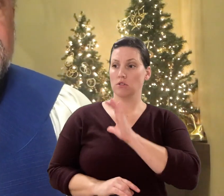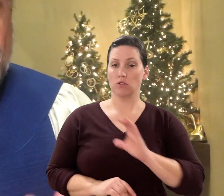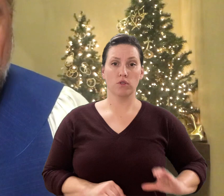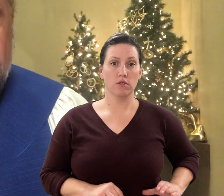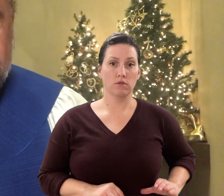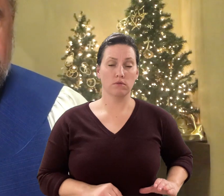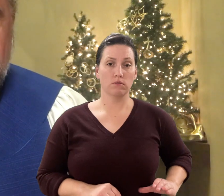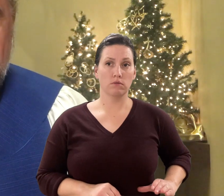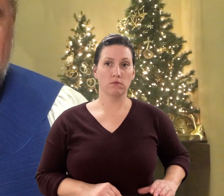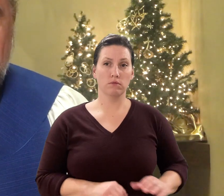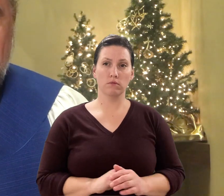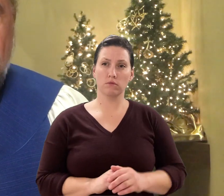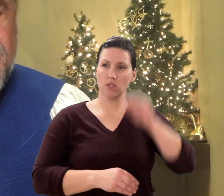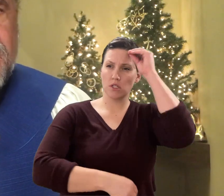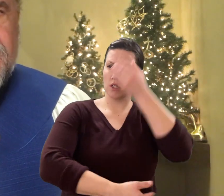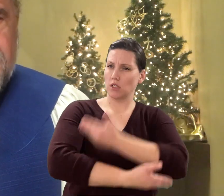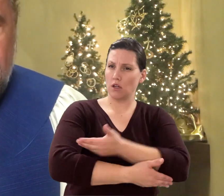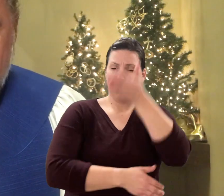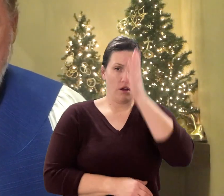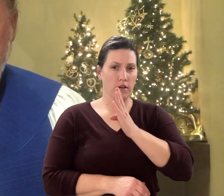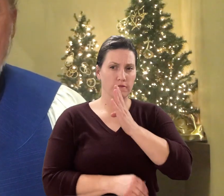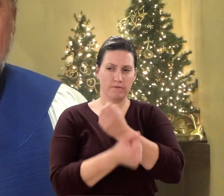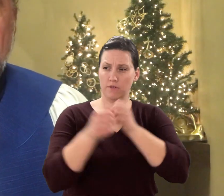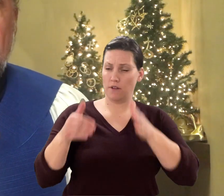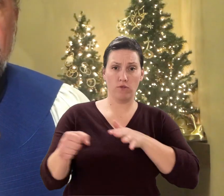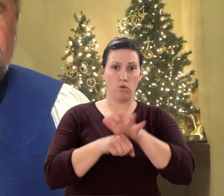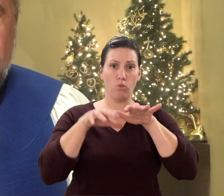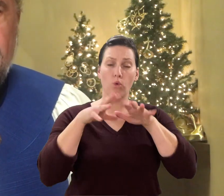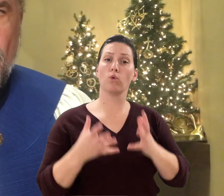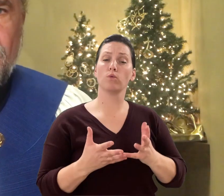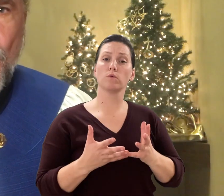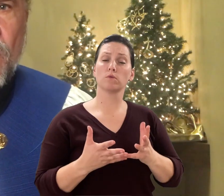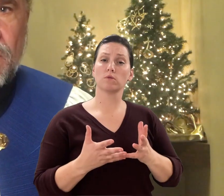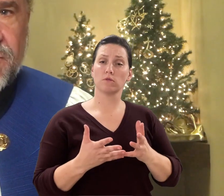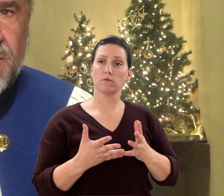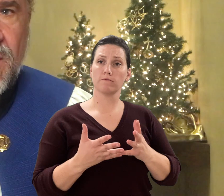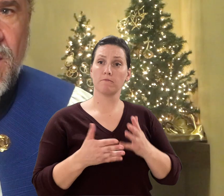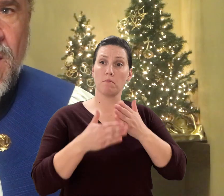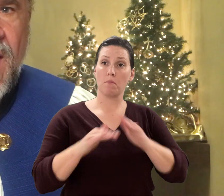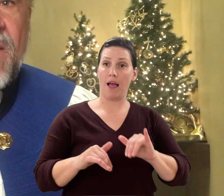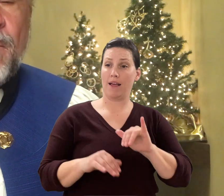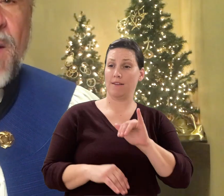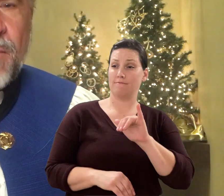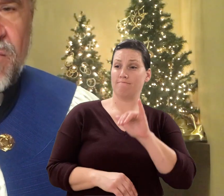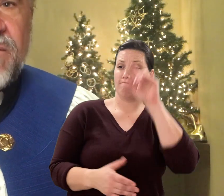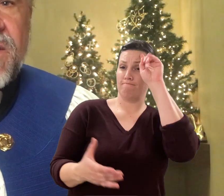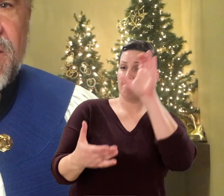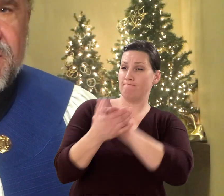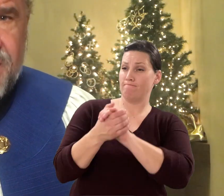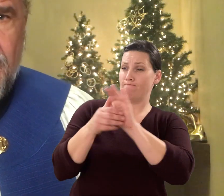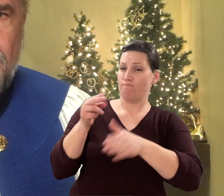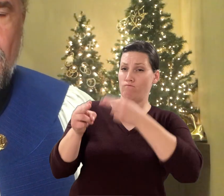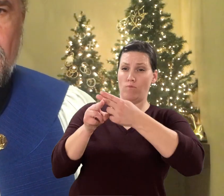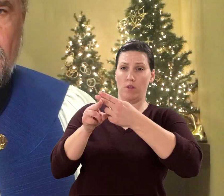Jesus is the Christ. He is the Son of God, the Savior of the world, and that by believing